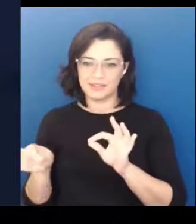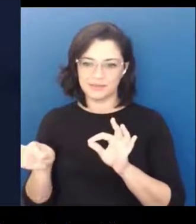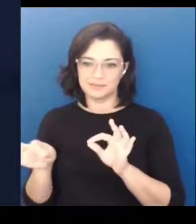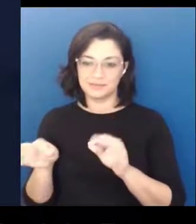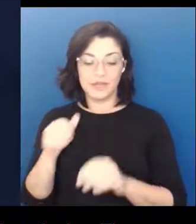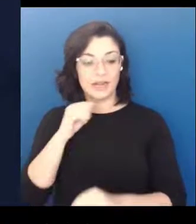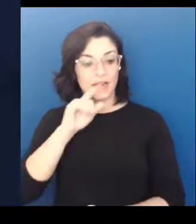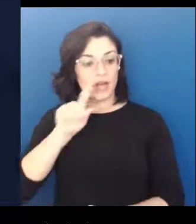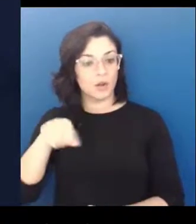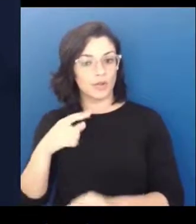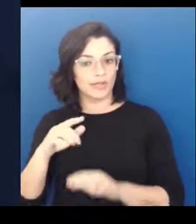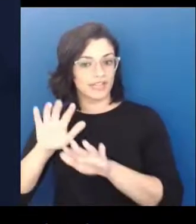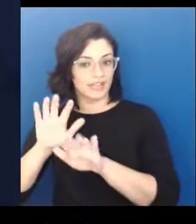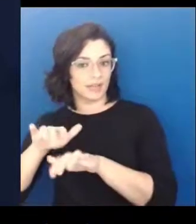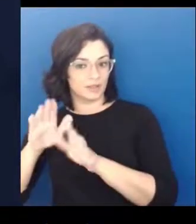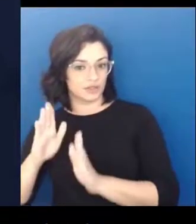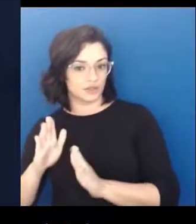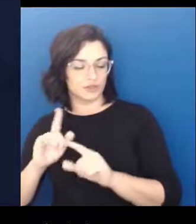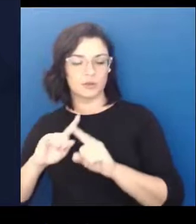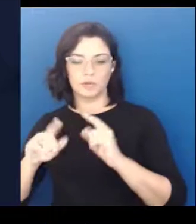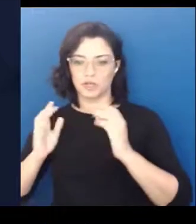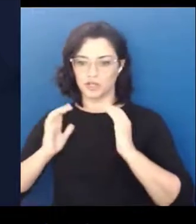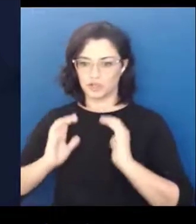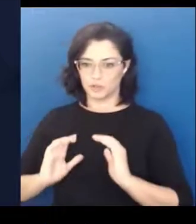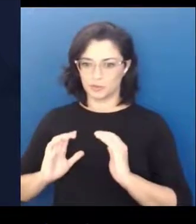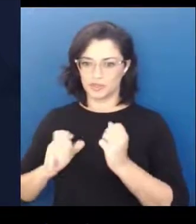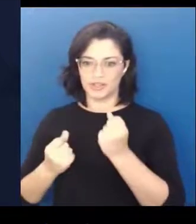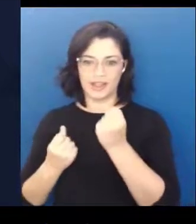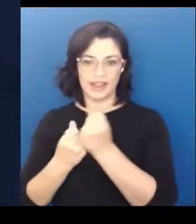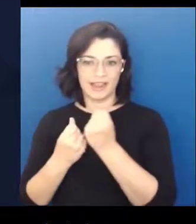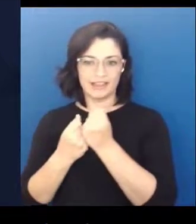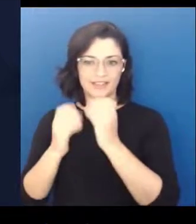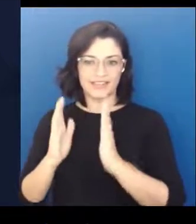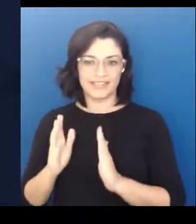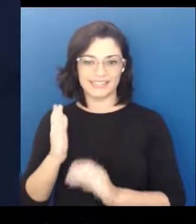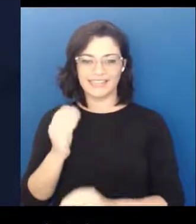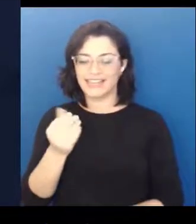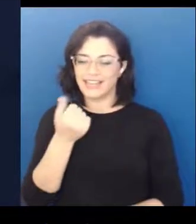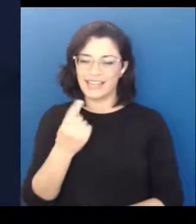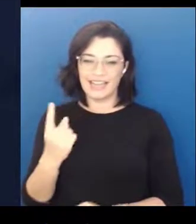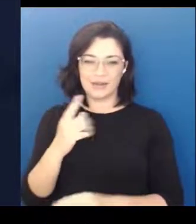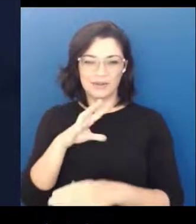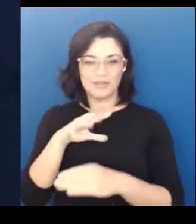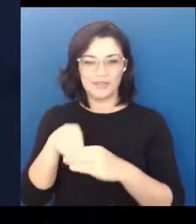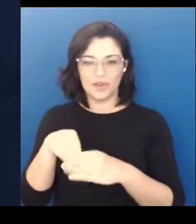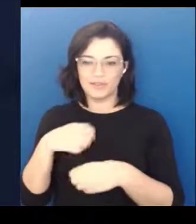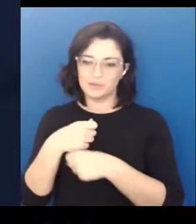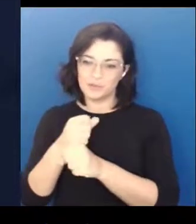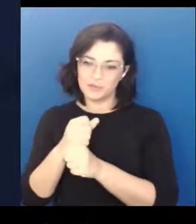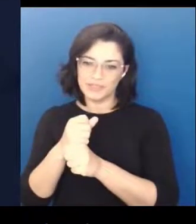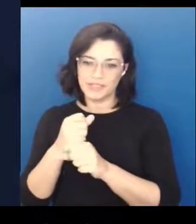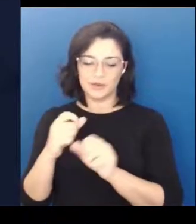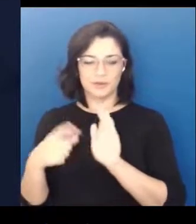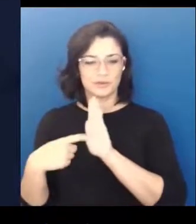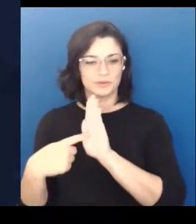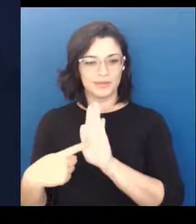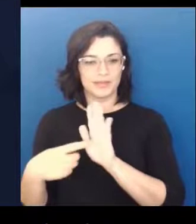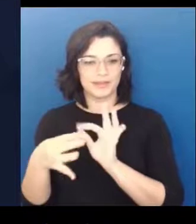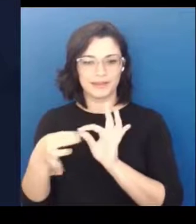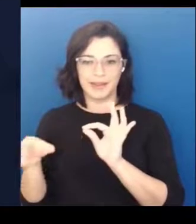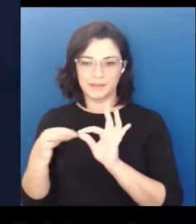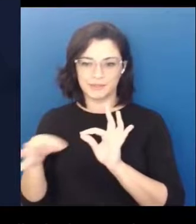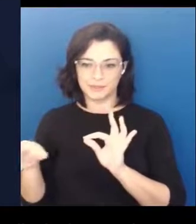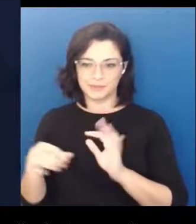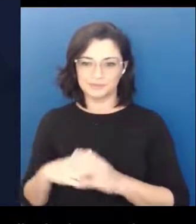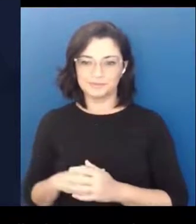consumers, advocates, and frankly, anyone involved in producing or displaying captions. Communication is so